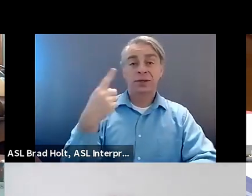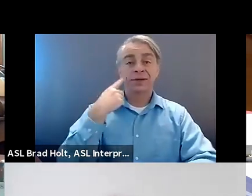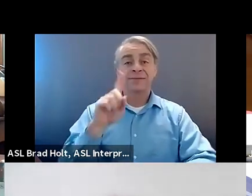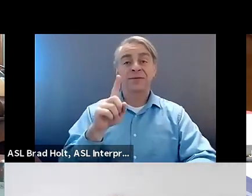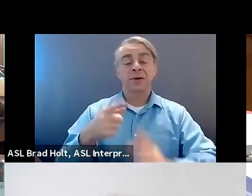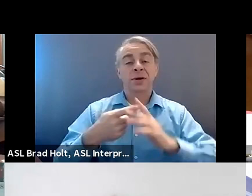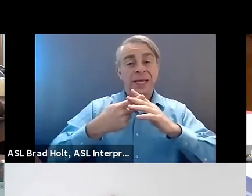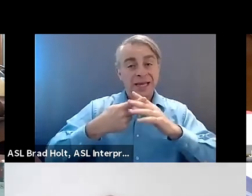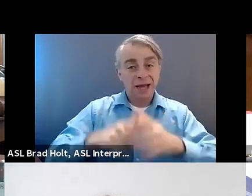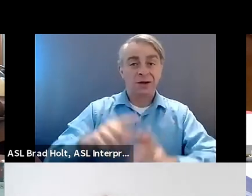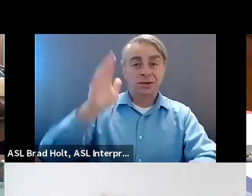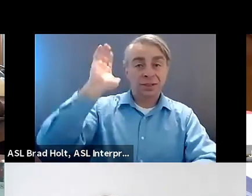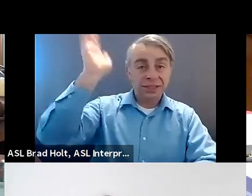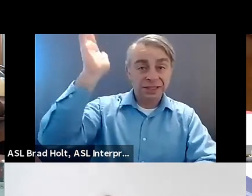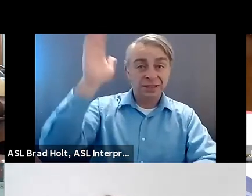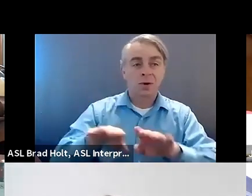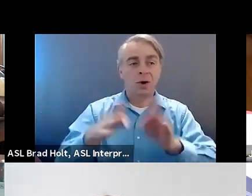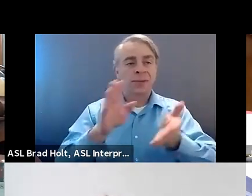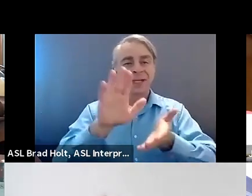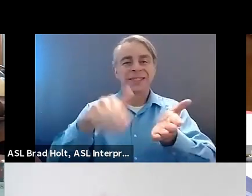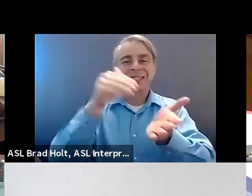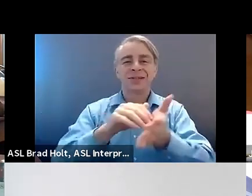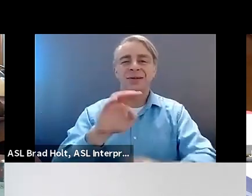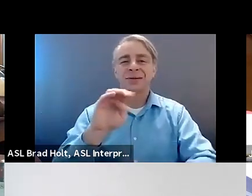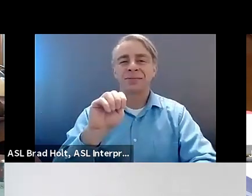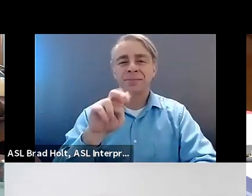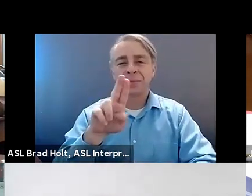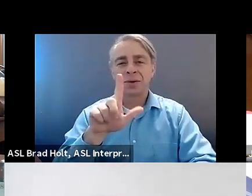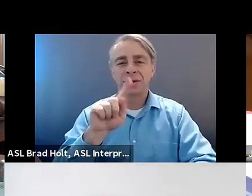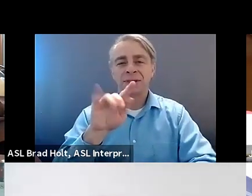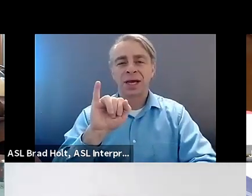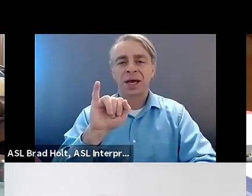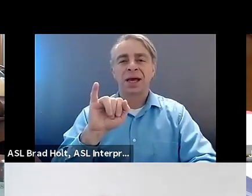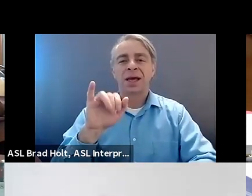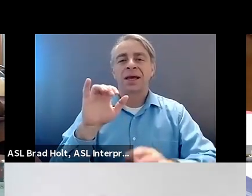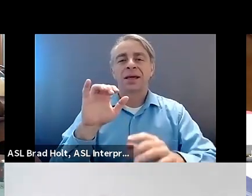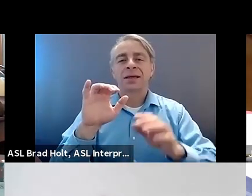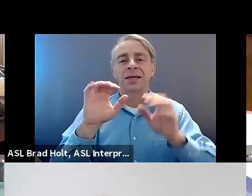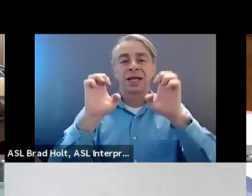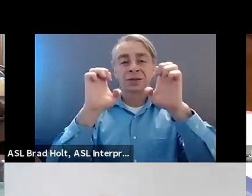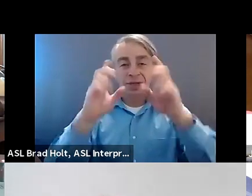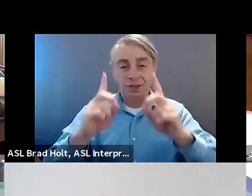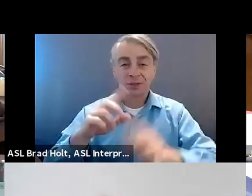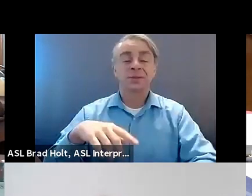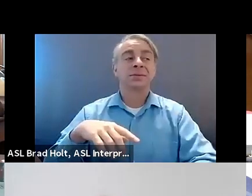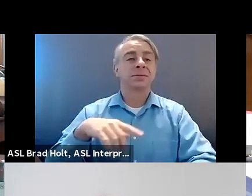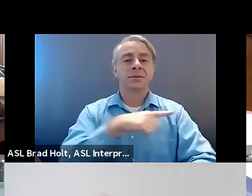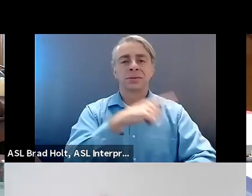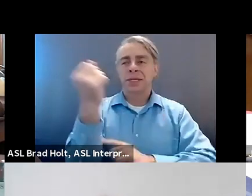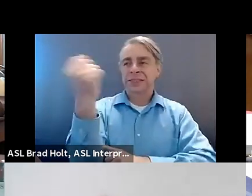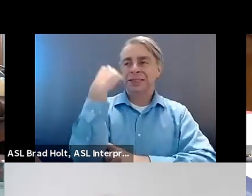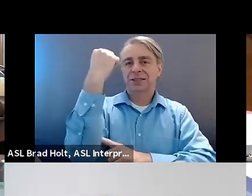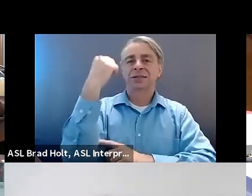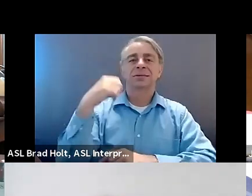for Multicultural Education in 1992, you said yes without hesitation. Even